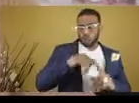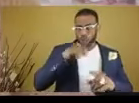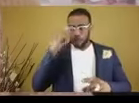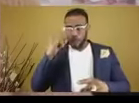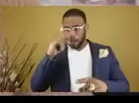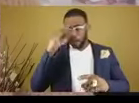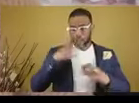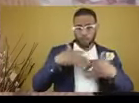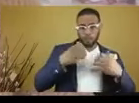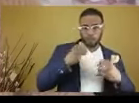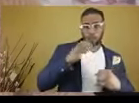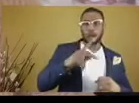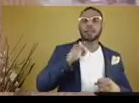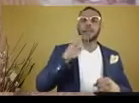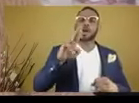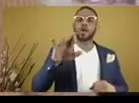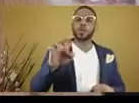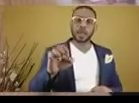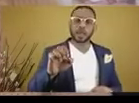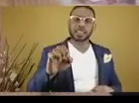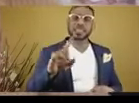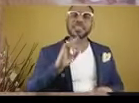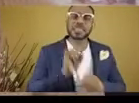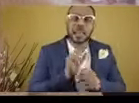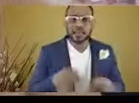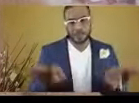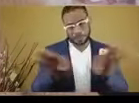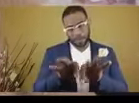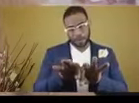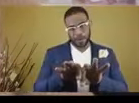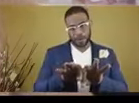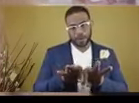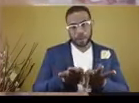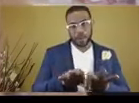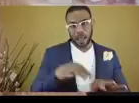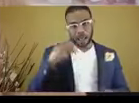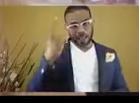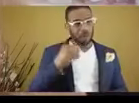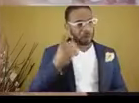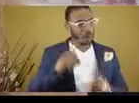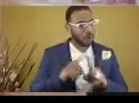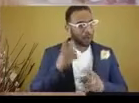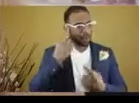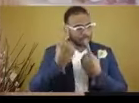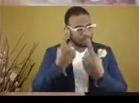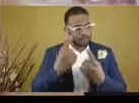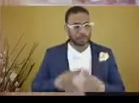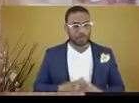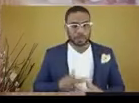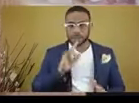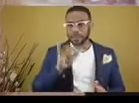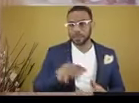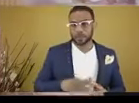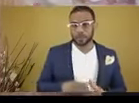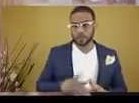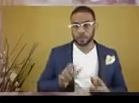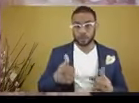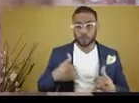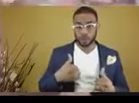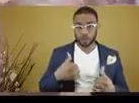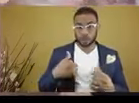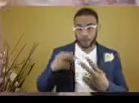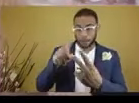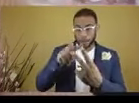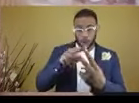that race does matter. And something that I think we also have to consider is that when we pair race